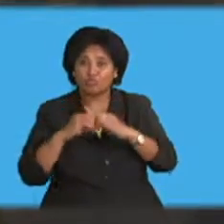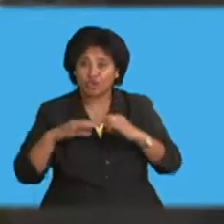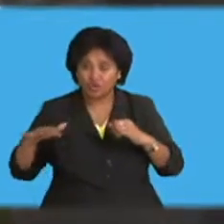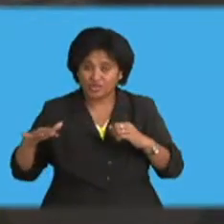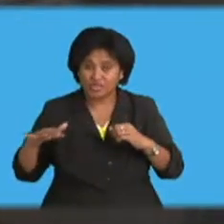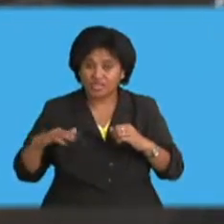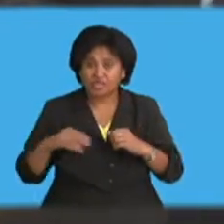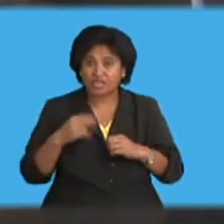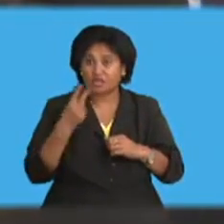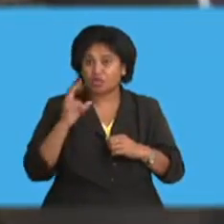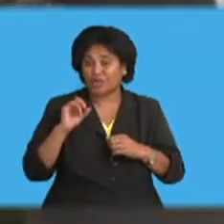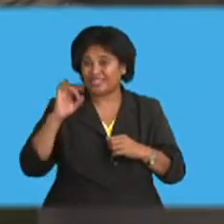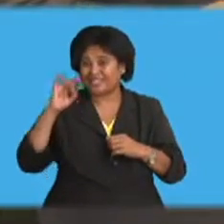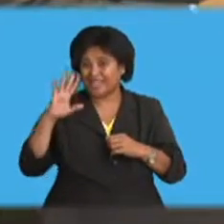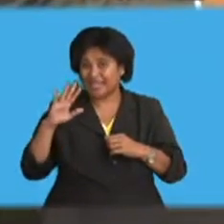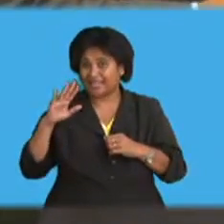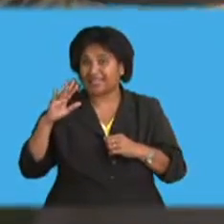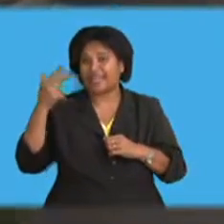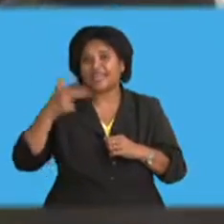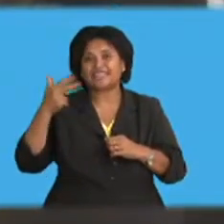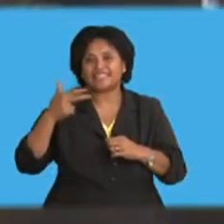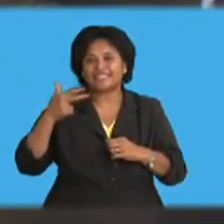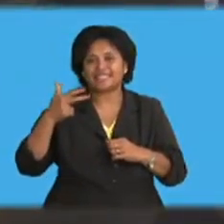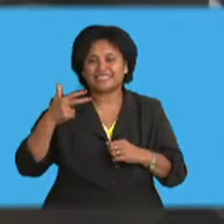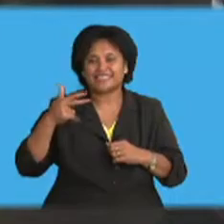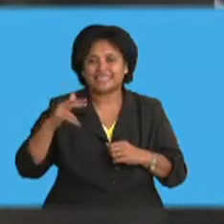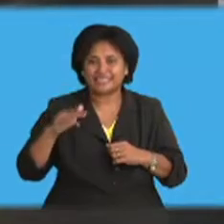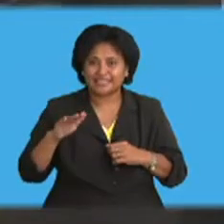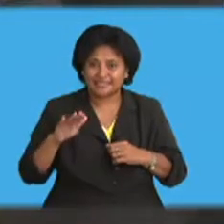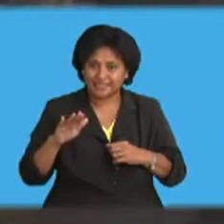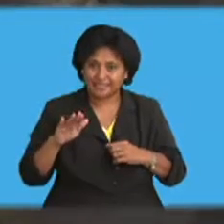numbers. 2010, 18.